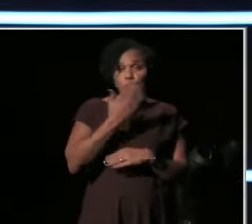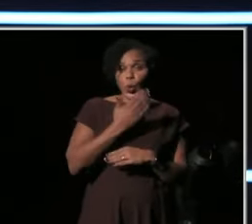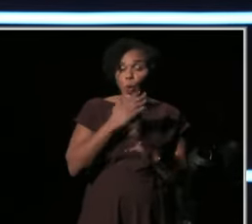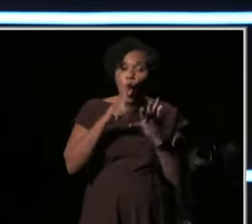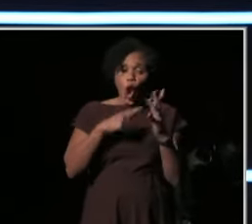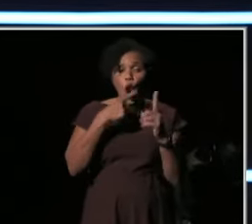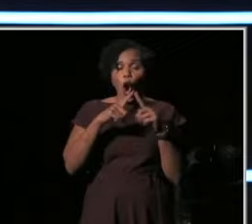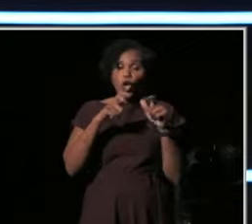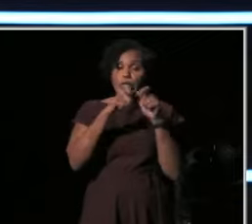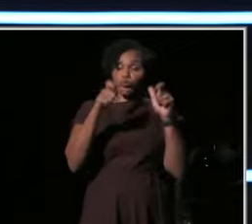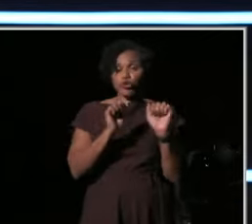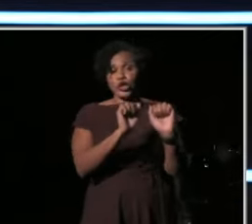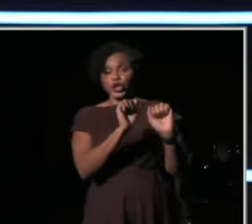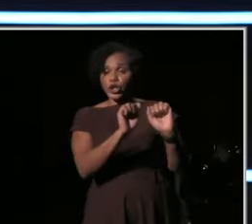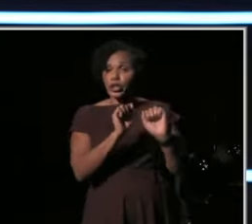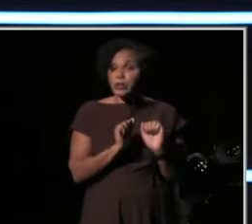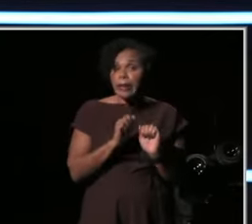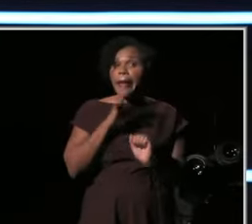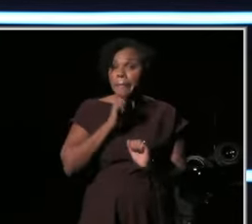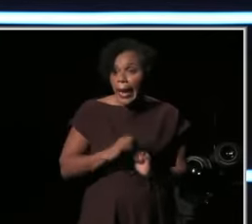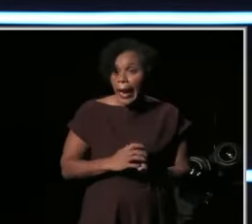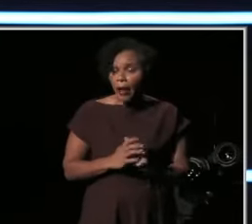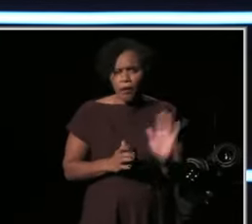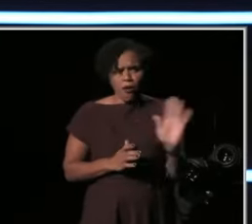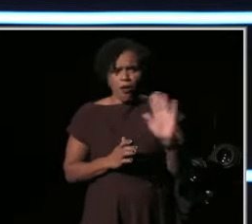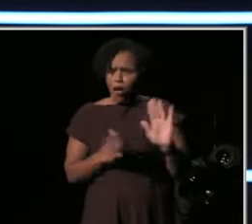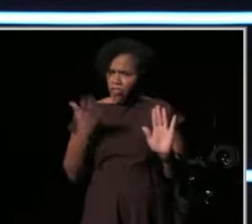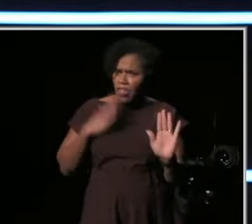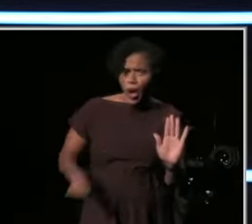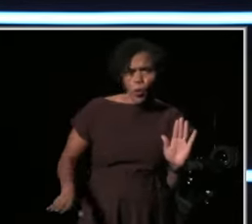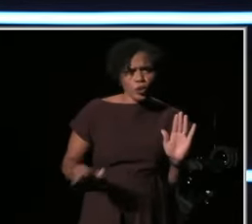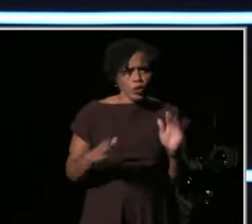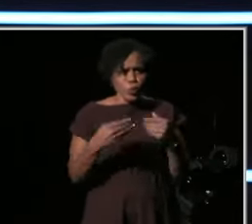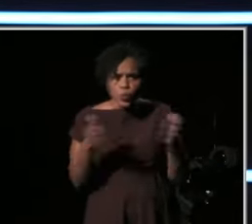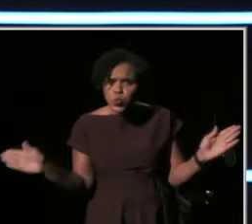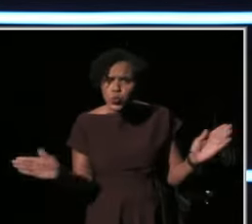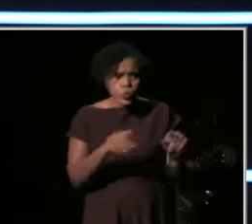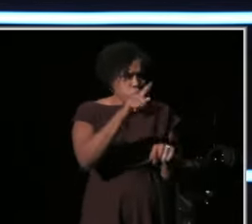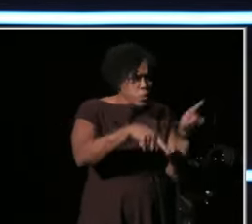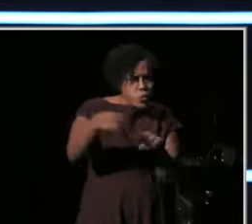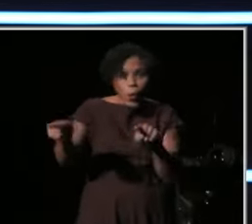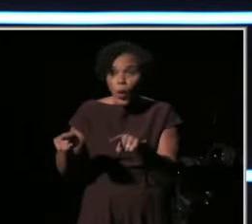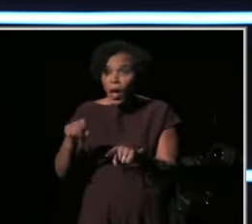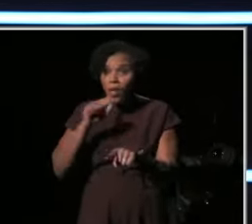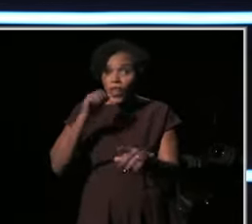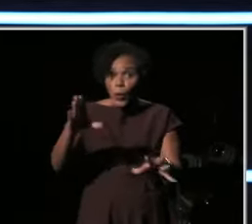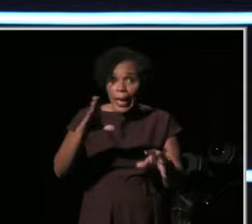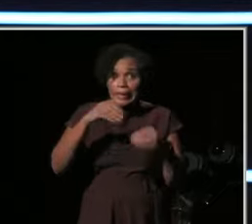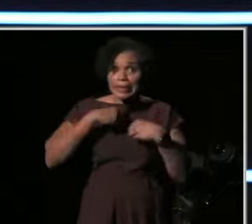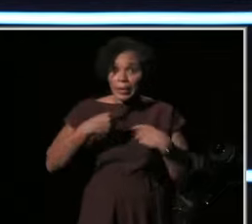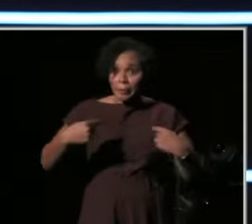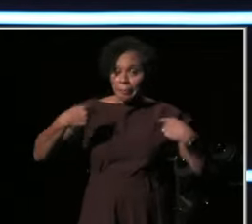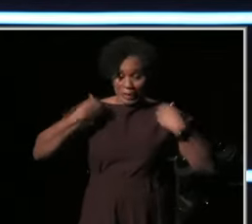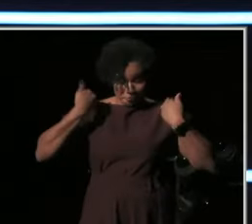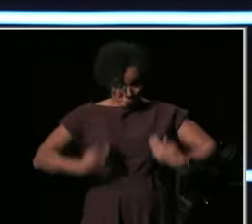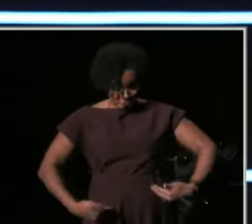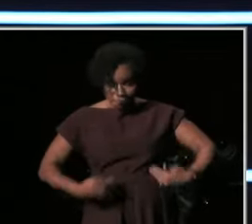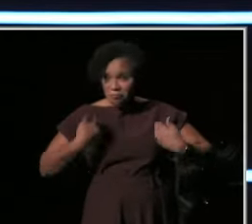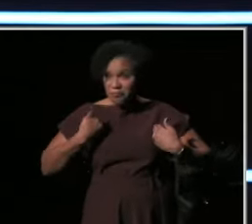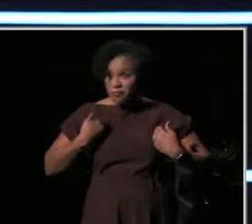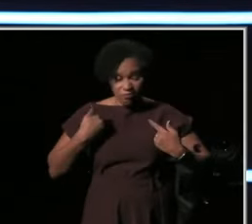Oxbridge, and almost exclusively male. They were even going to accept someone like me, who was none of those